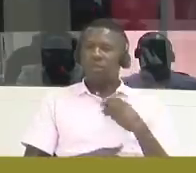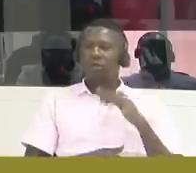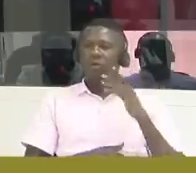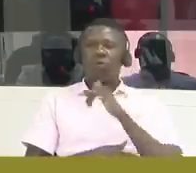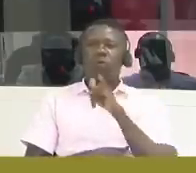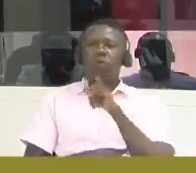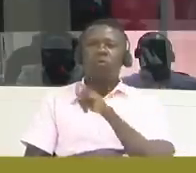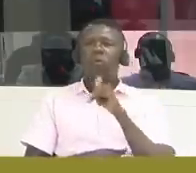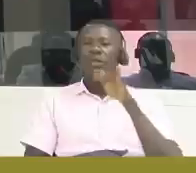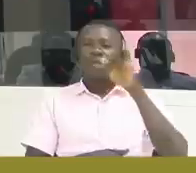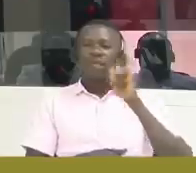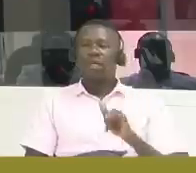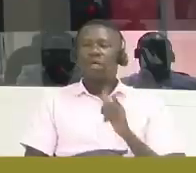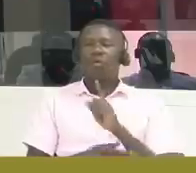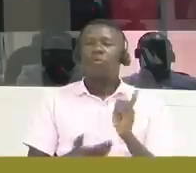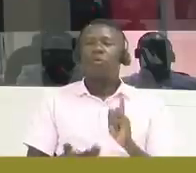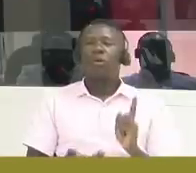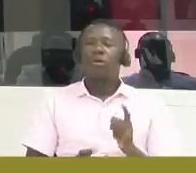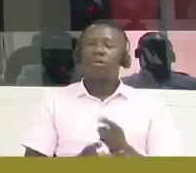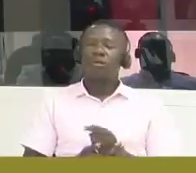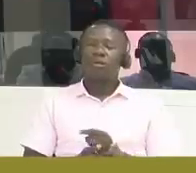2000.